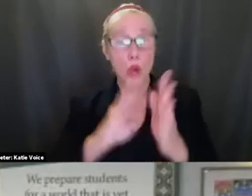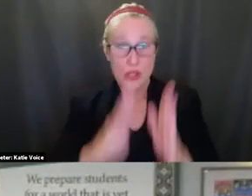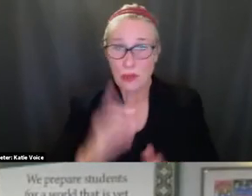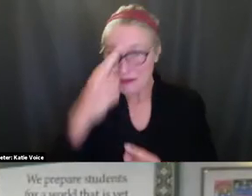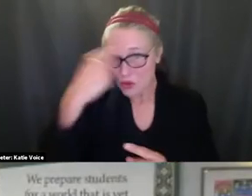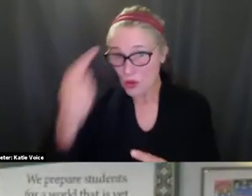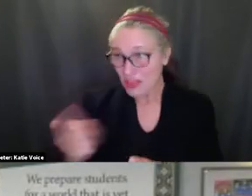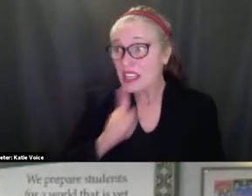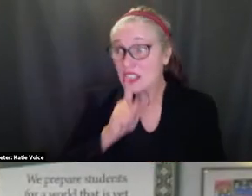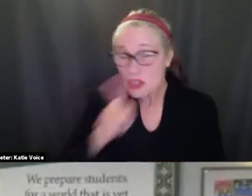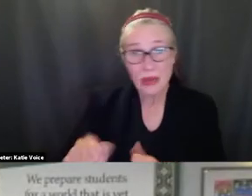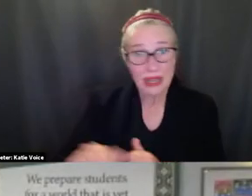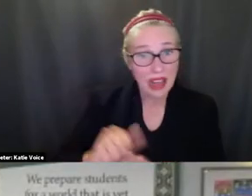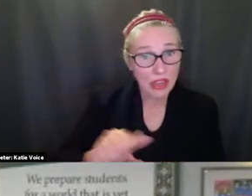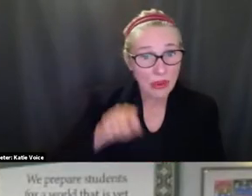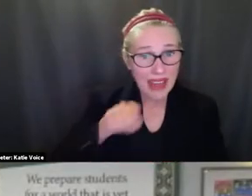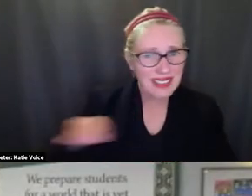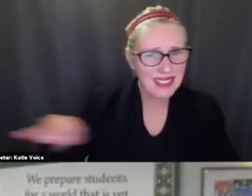threat